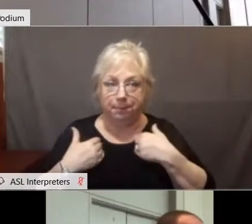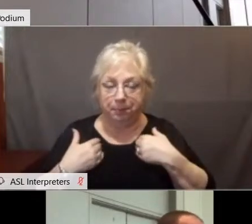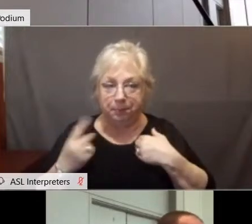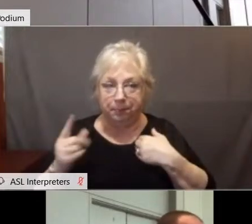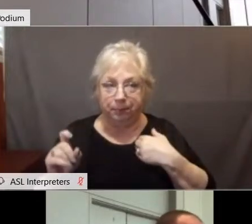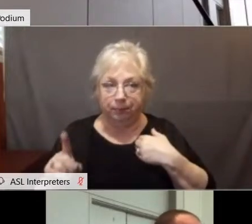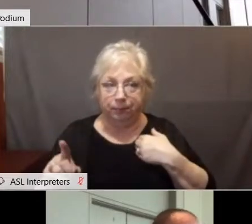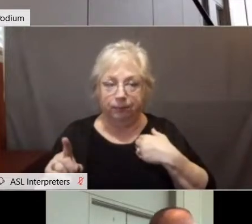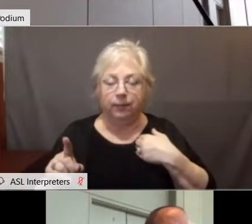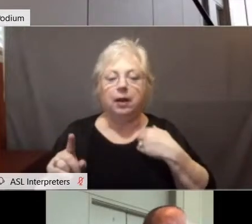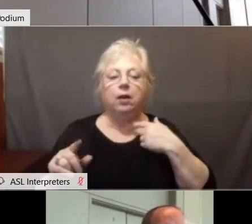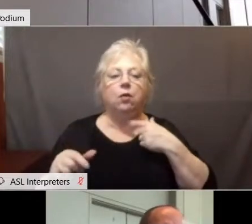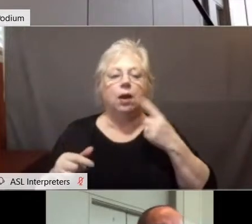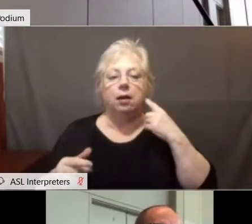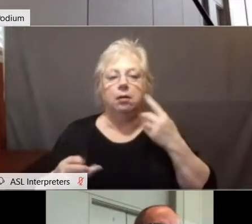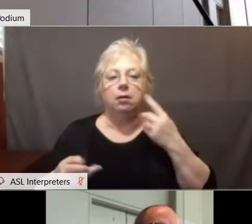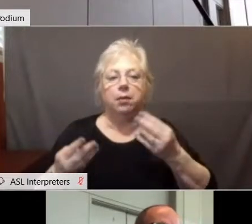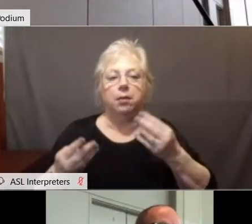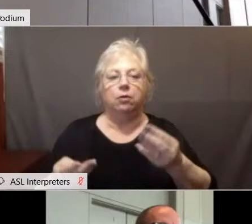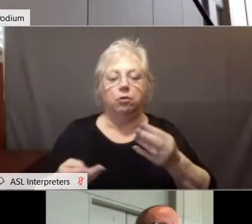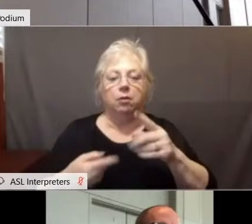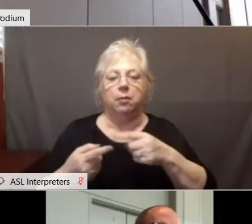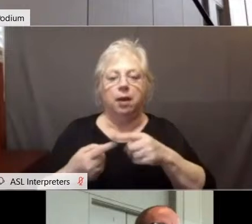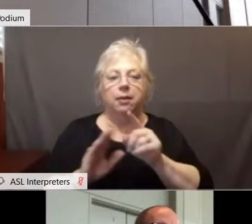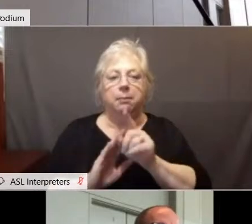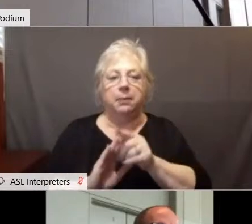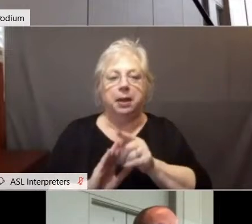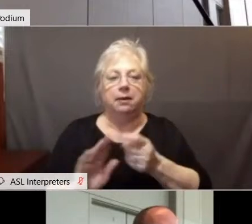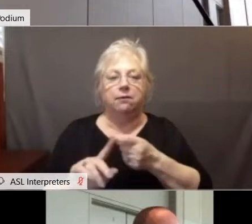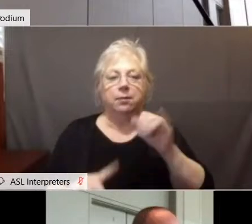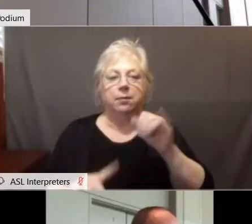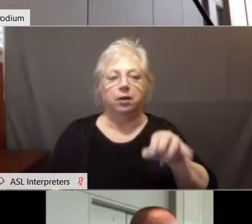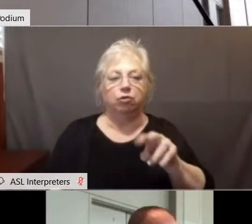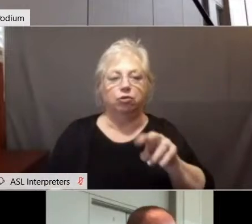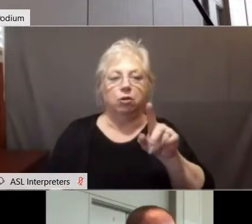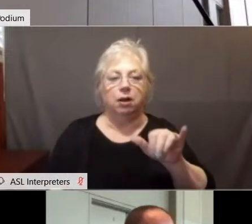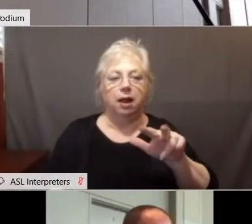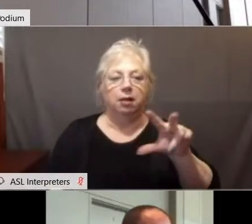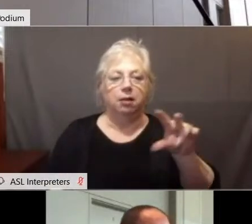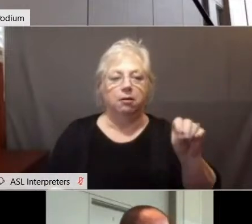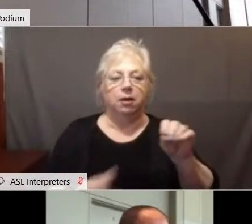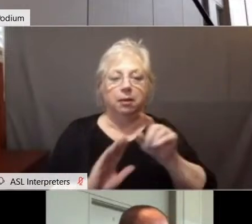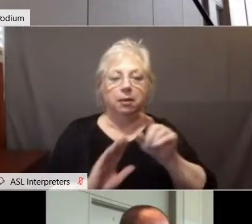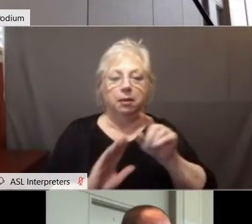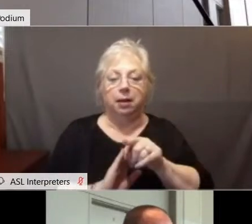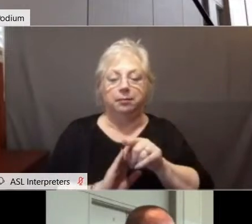Do I hear a motion concerning the minutes from the July 30 meeting?